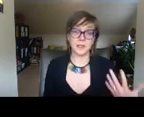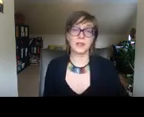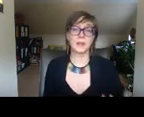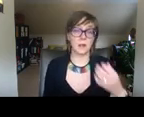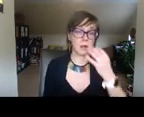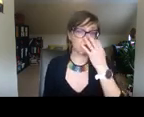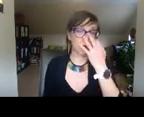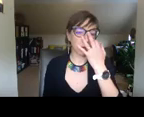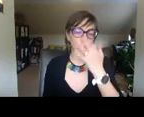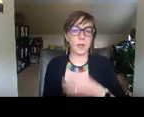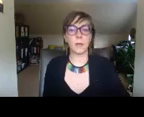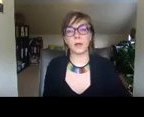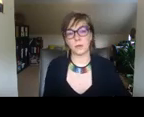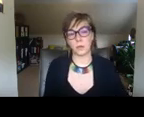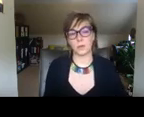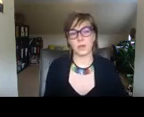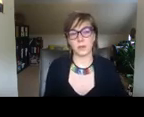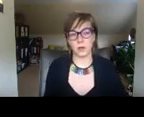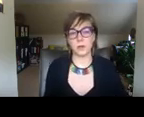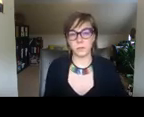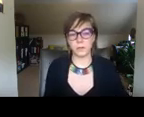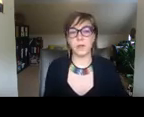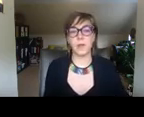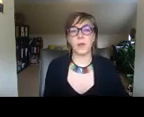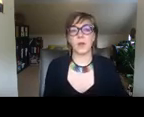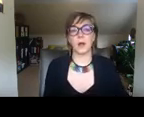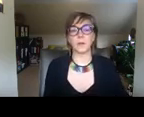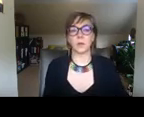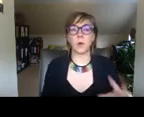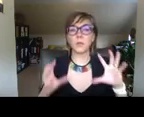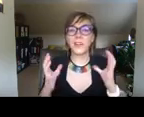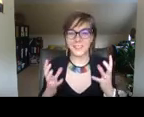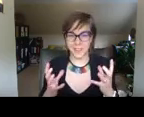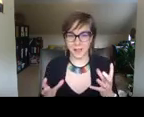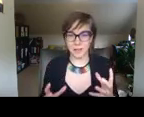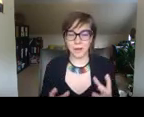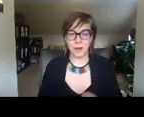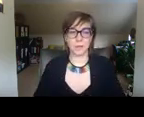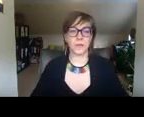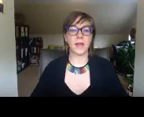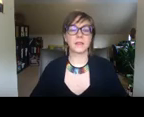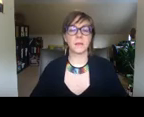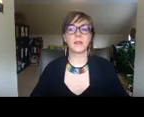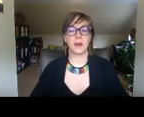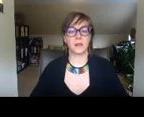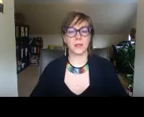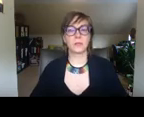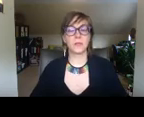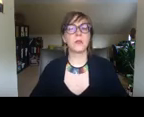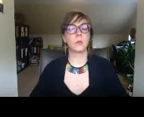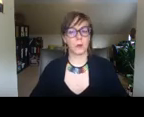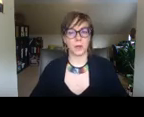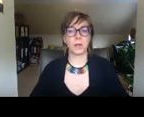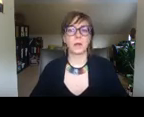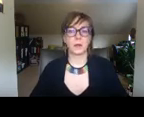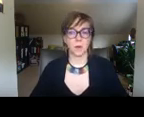and I see it regularly among interpreters that I talk to. So hold on to that. That is something that I think is